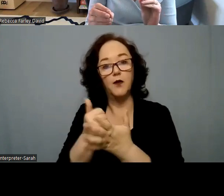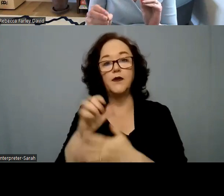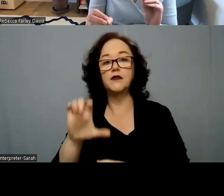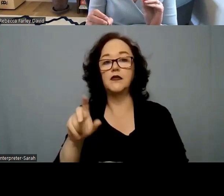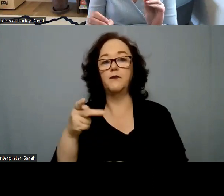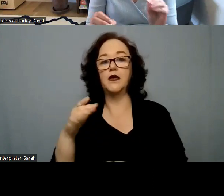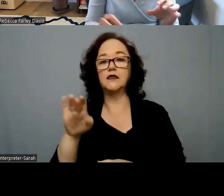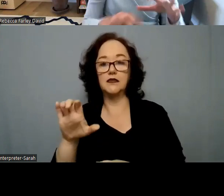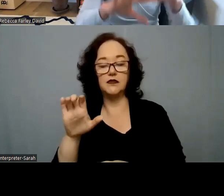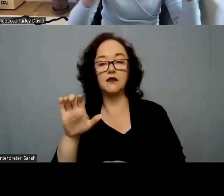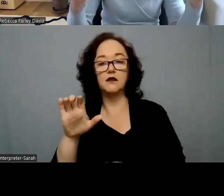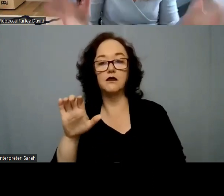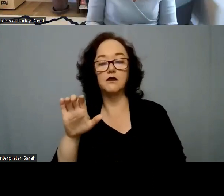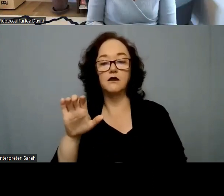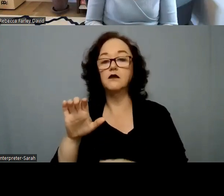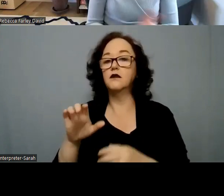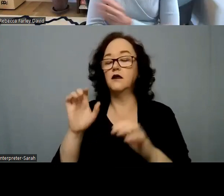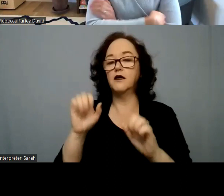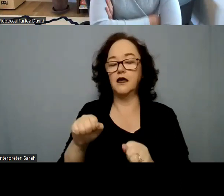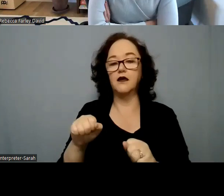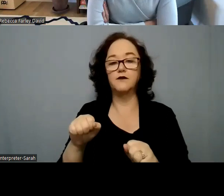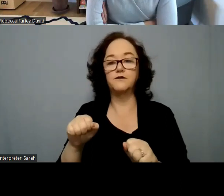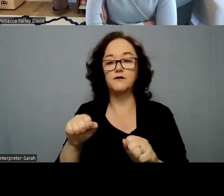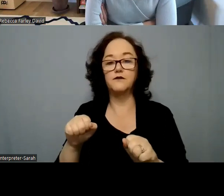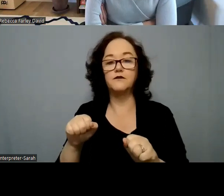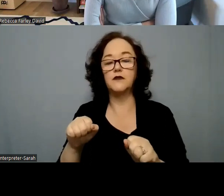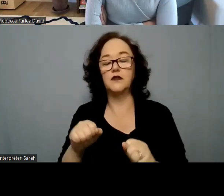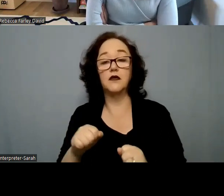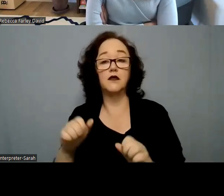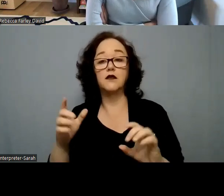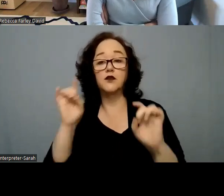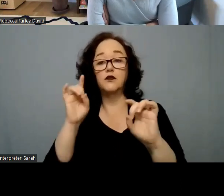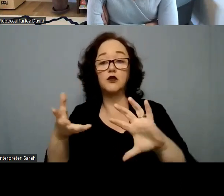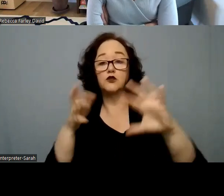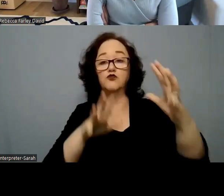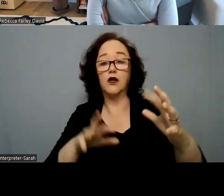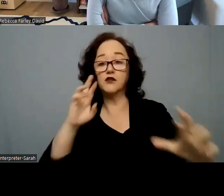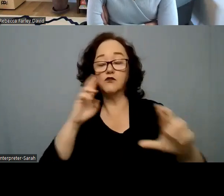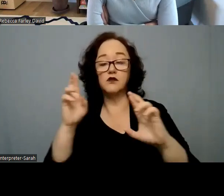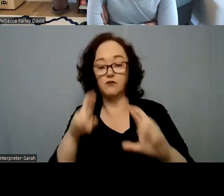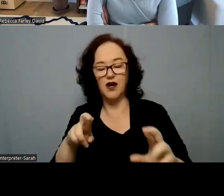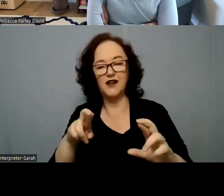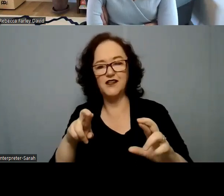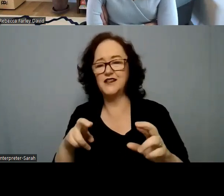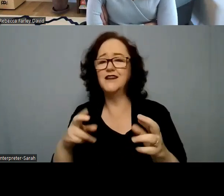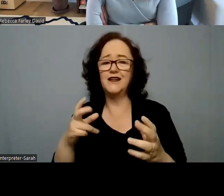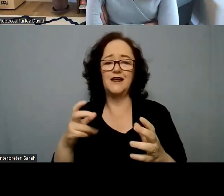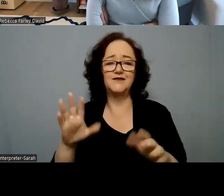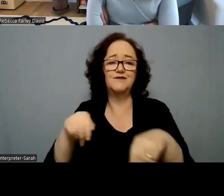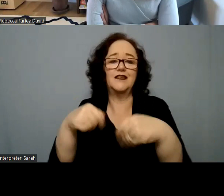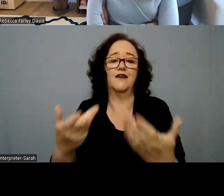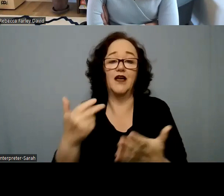are able to wrap around the crisis response with a full array of other services that people might